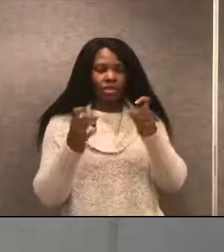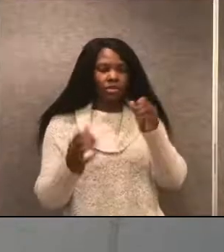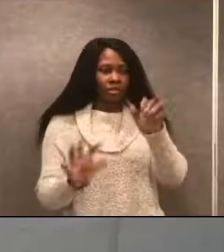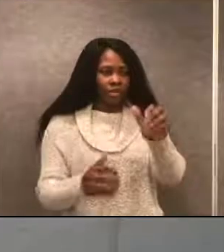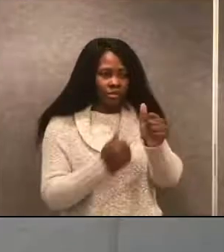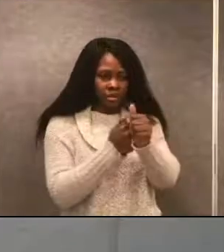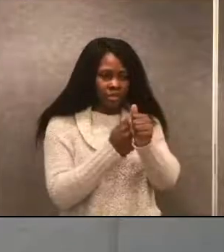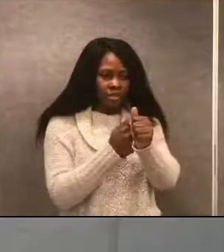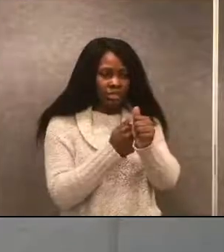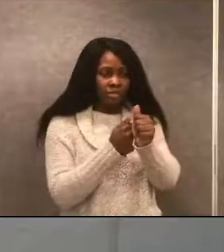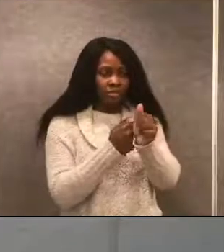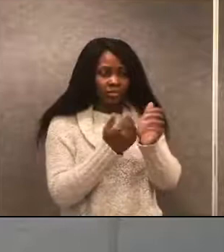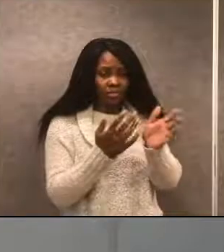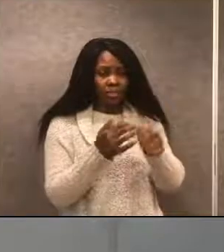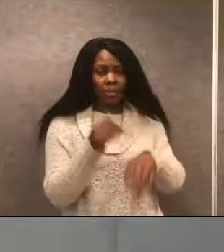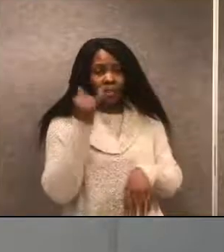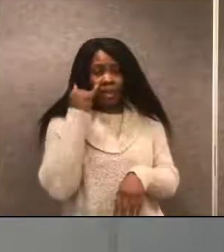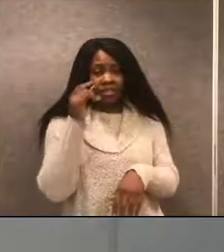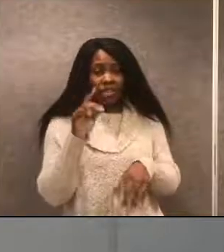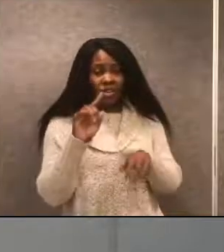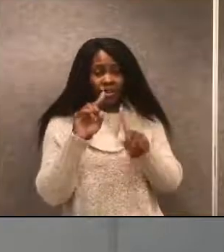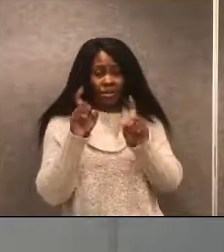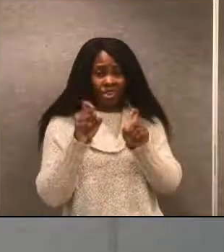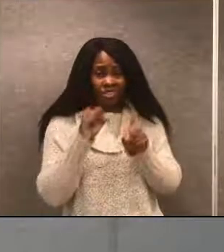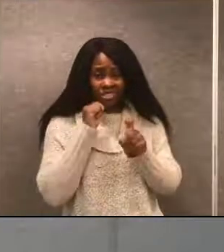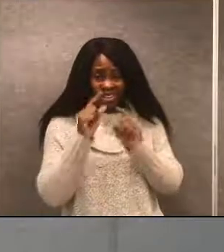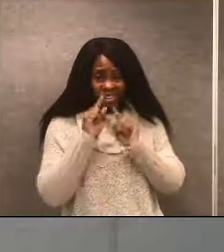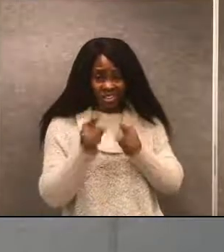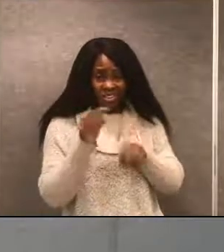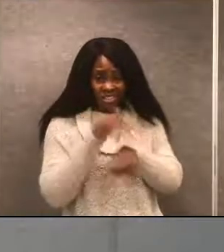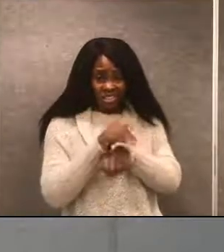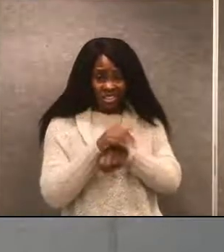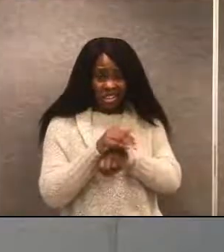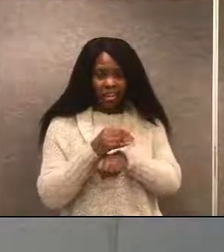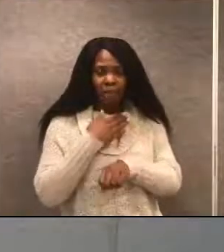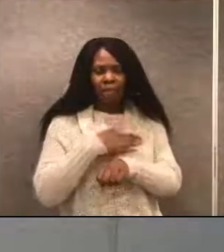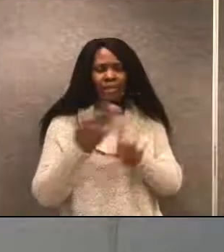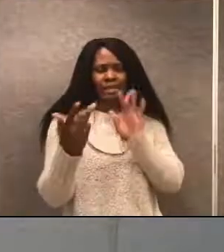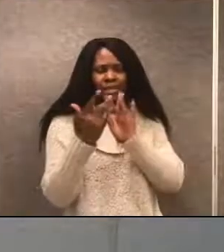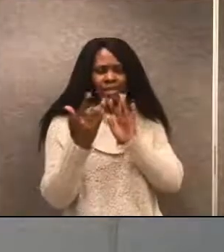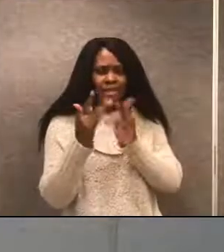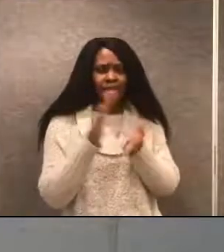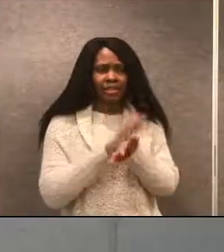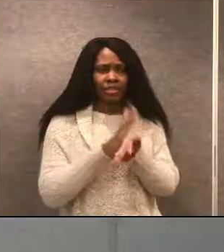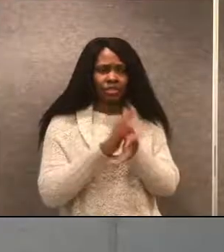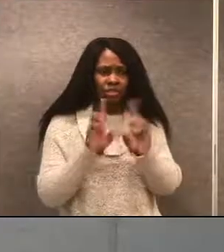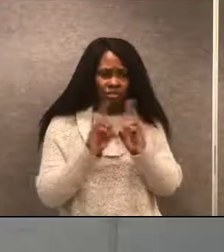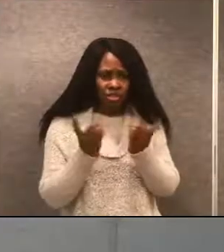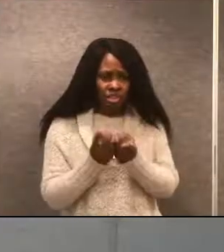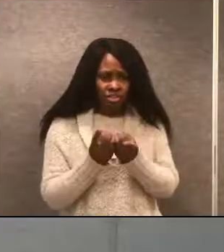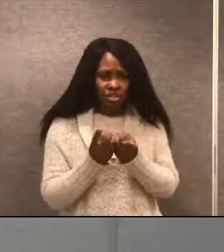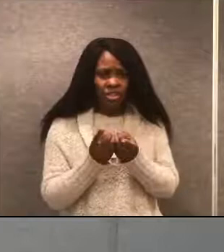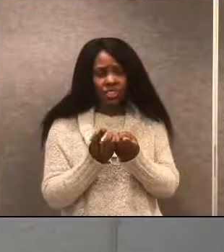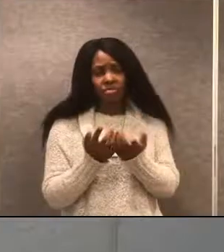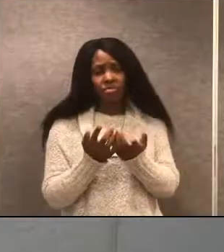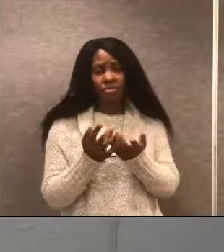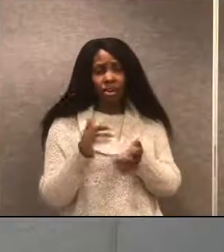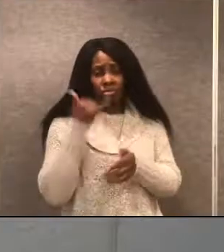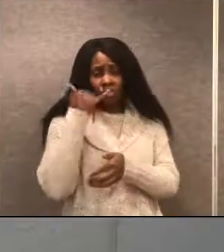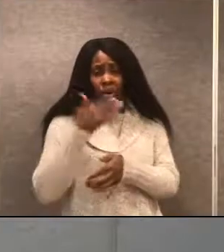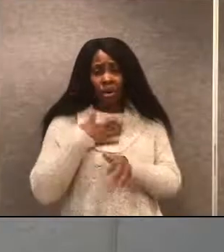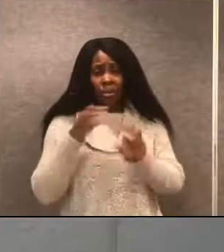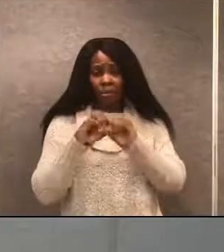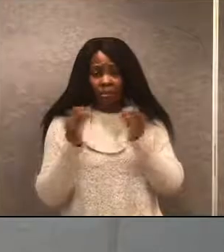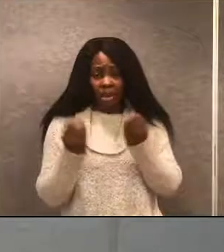quickly. If your question hasn't been answered tonight, please reach out to the school district, or please call my